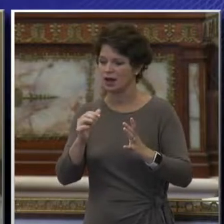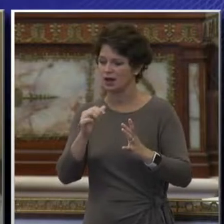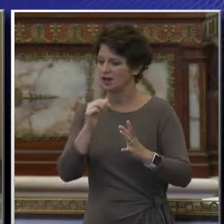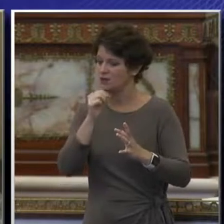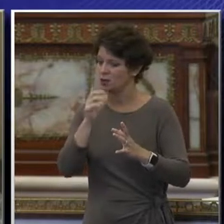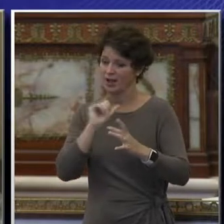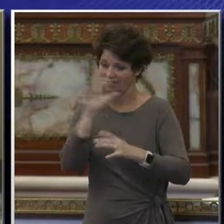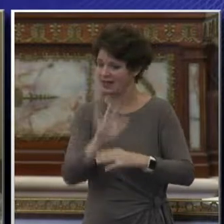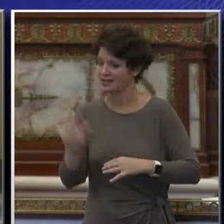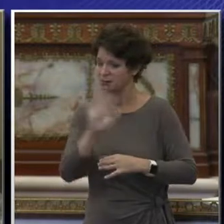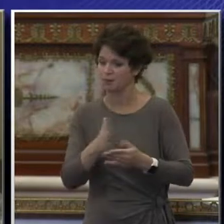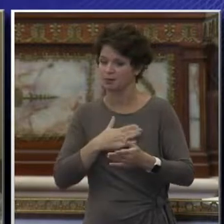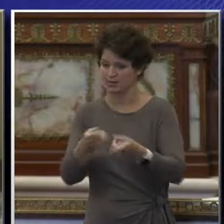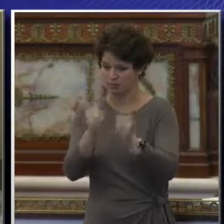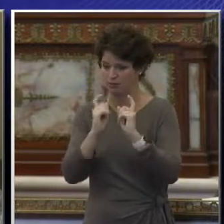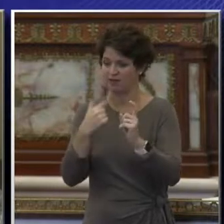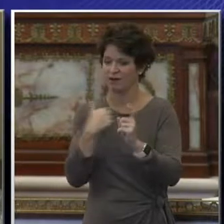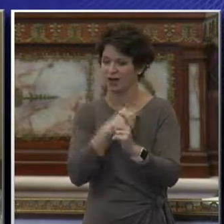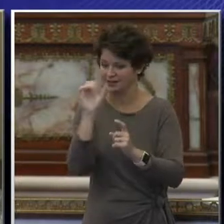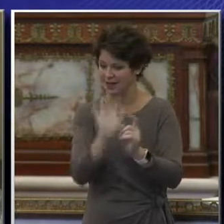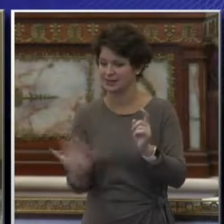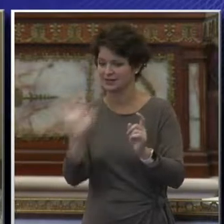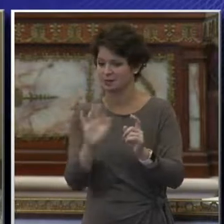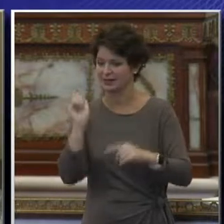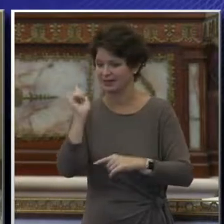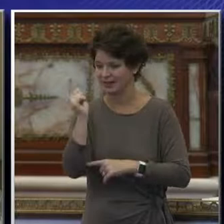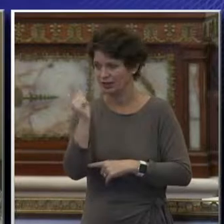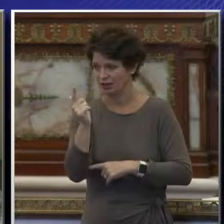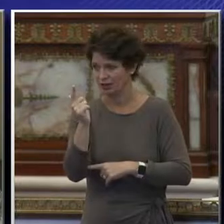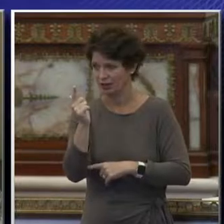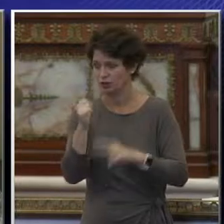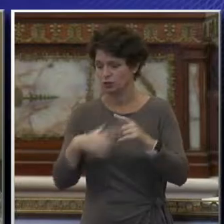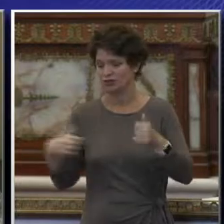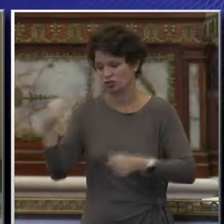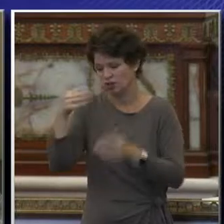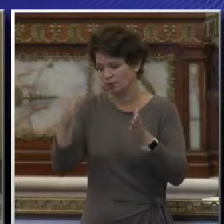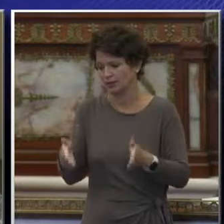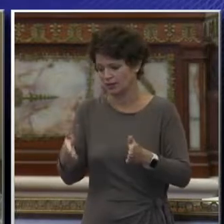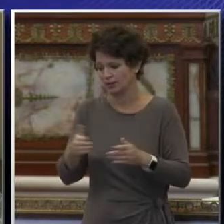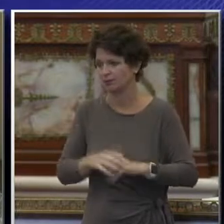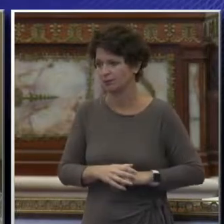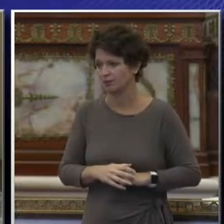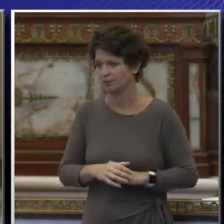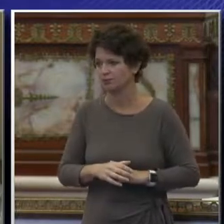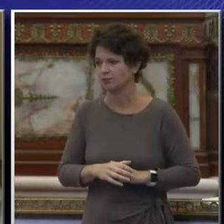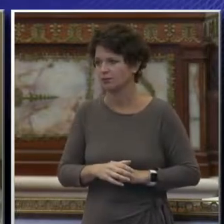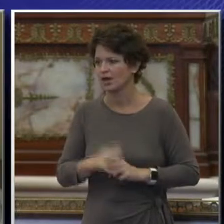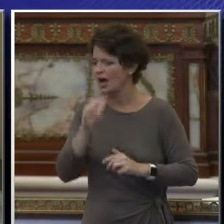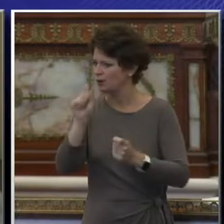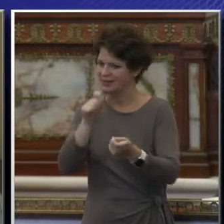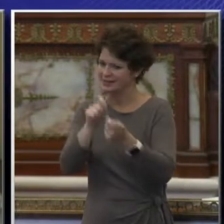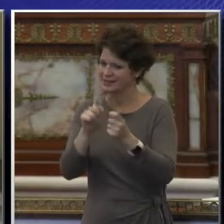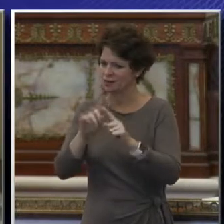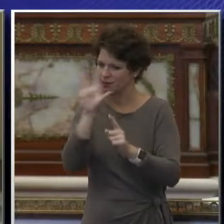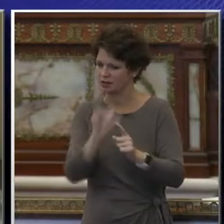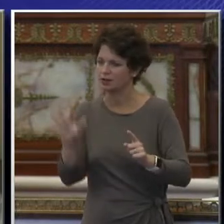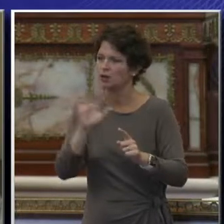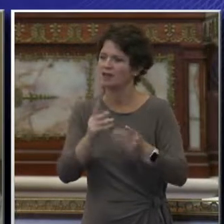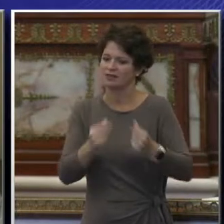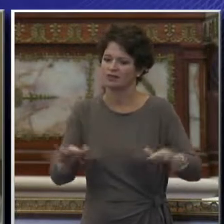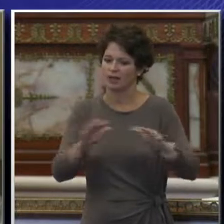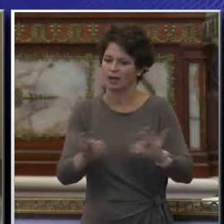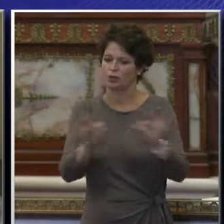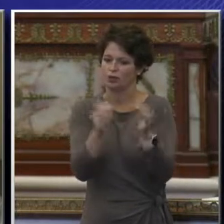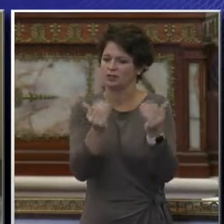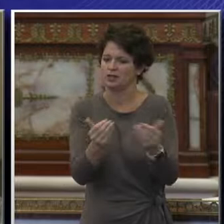don't, please provide this information to the chairman. How much is that land worth today?